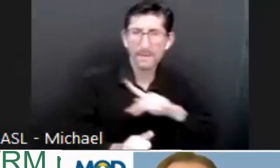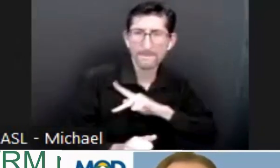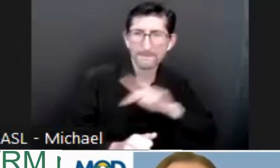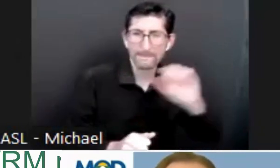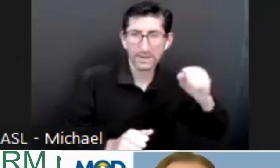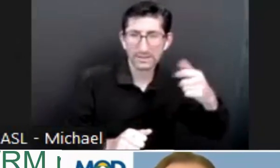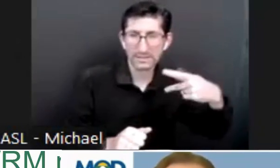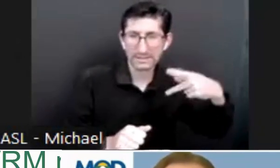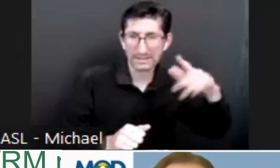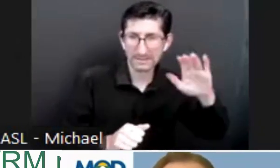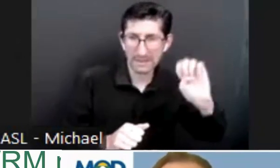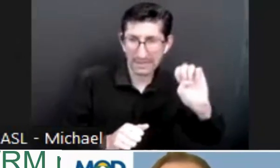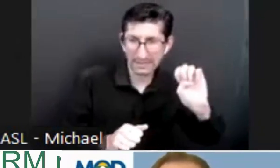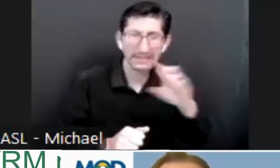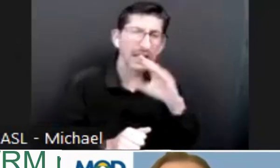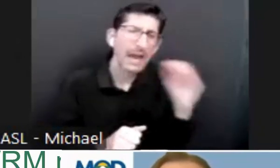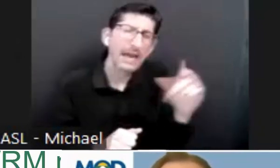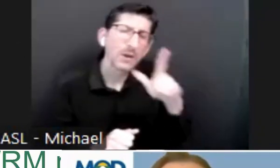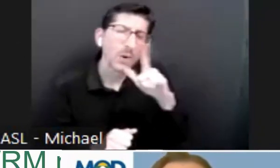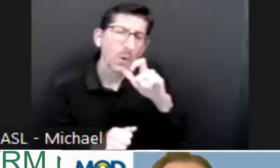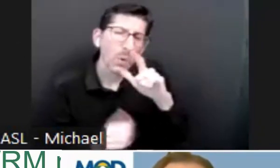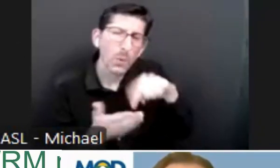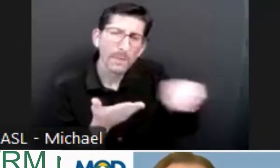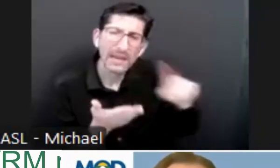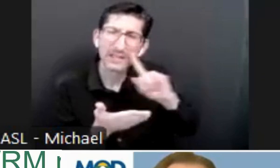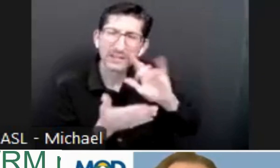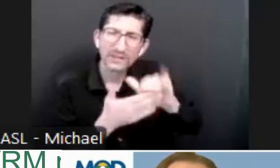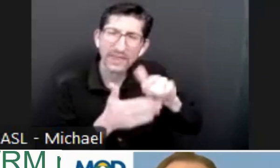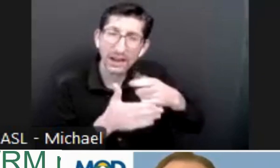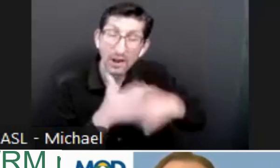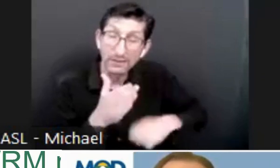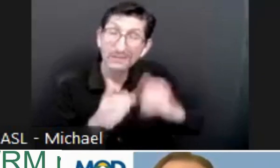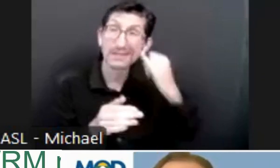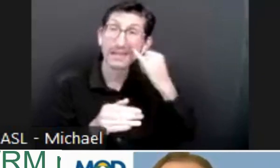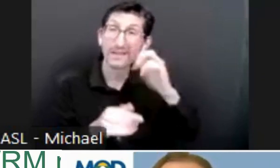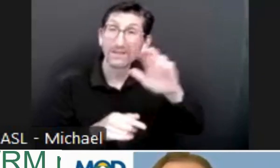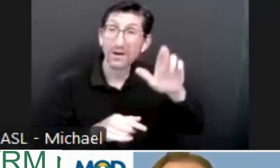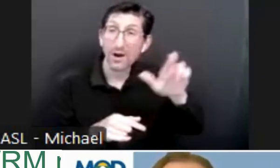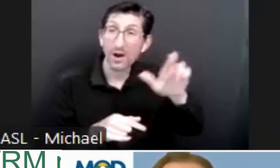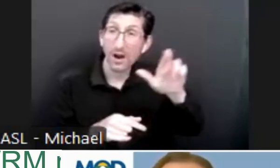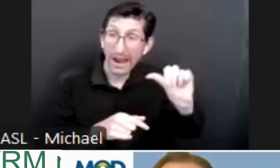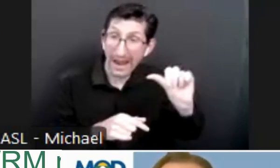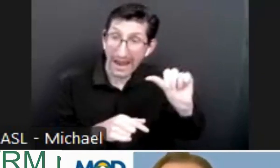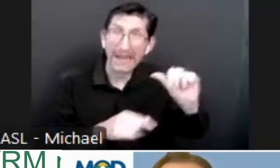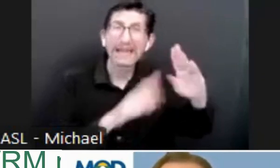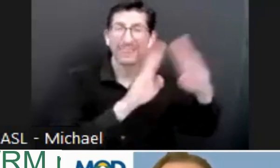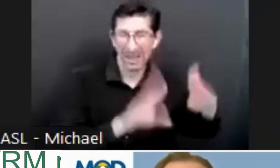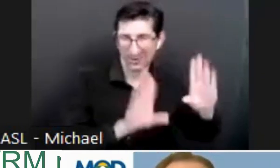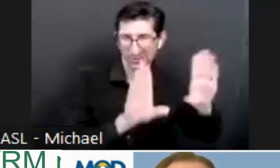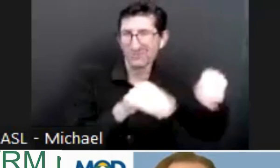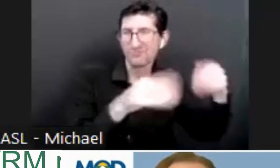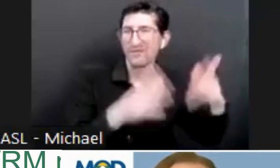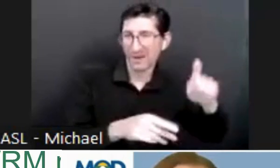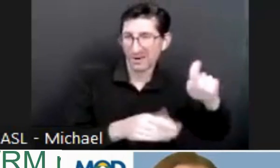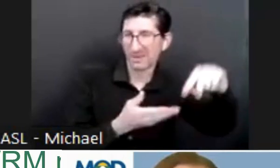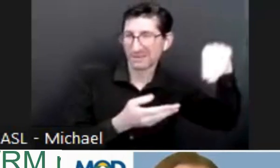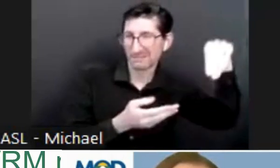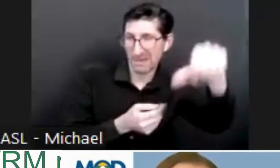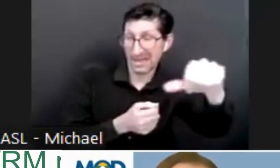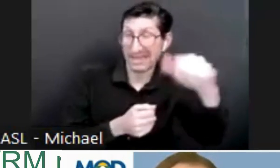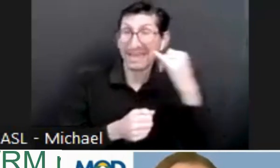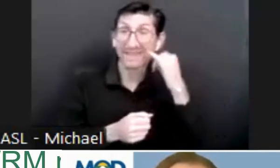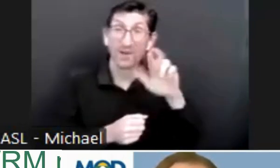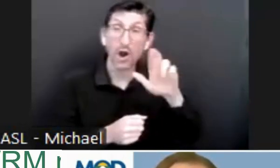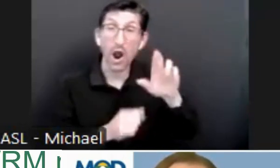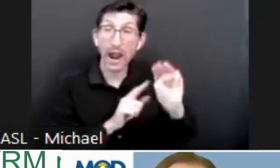cover the cost of this change. So if it's an accommodation, your housing provider is always going to pay. If it's a modification,